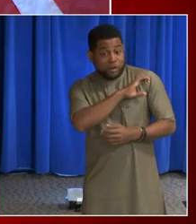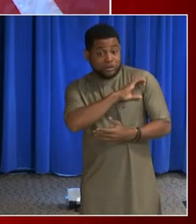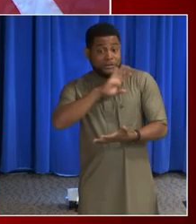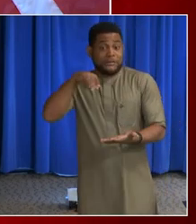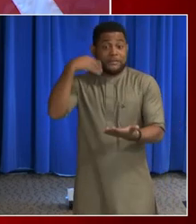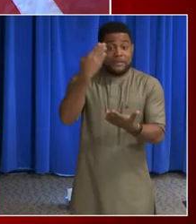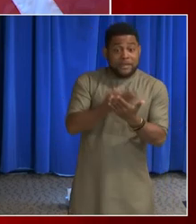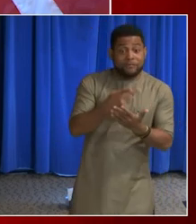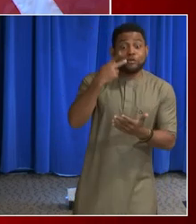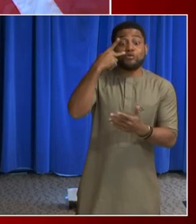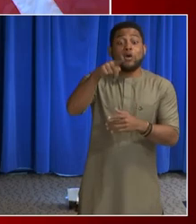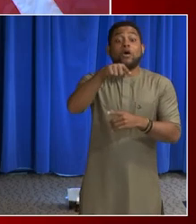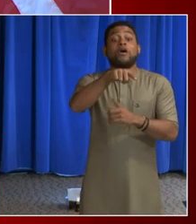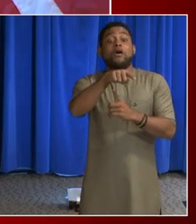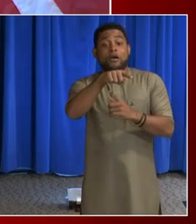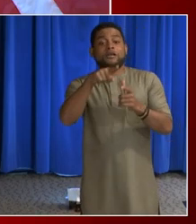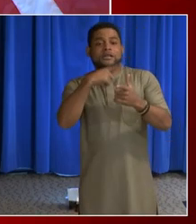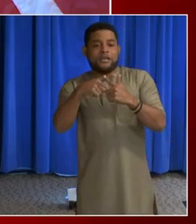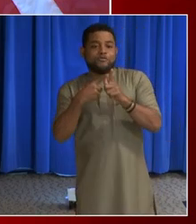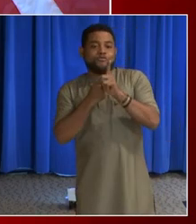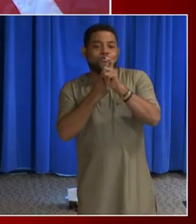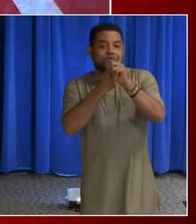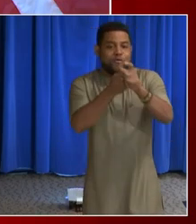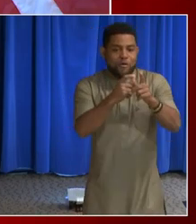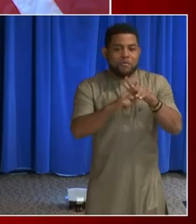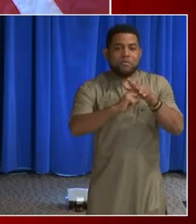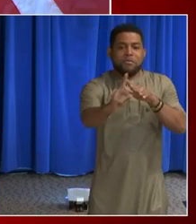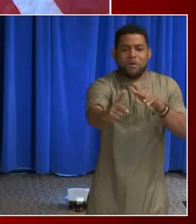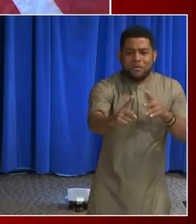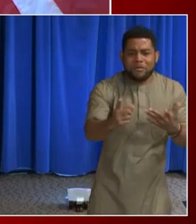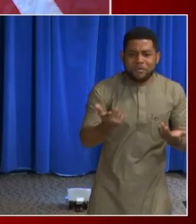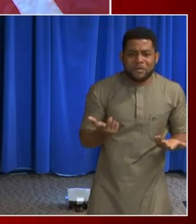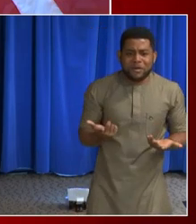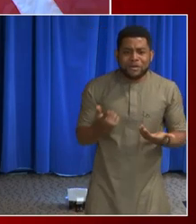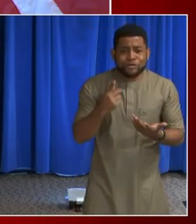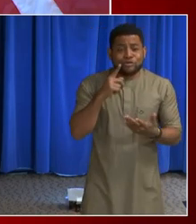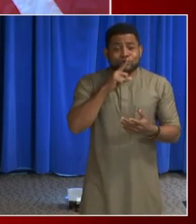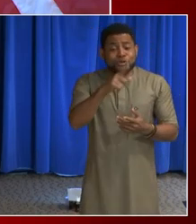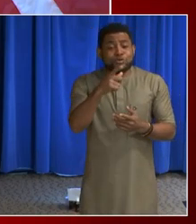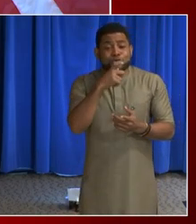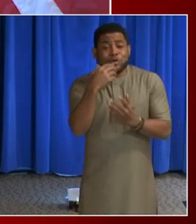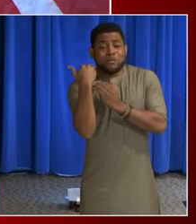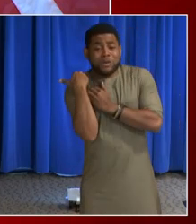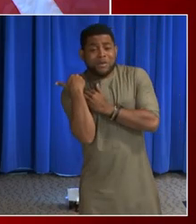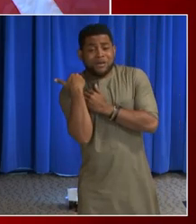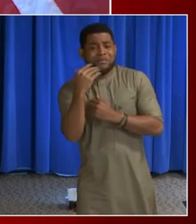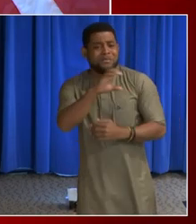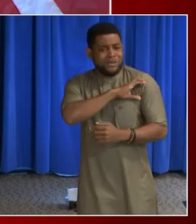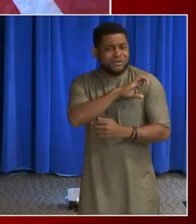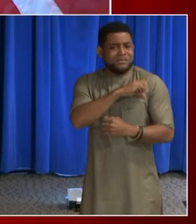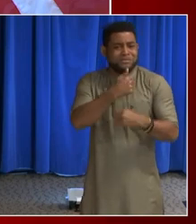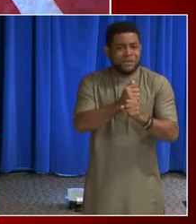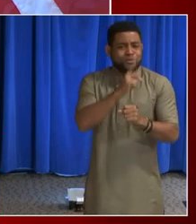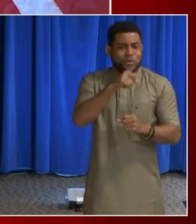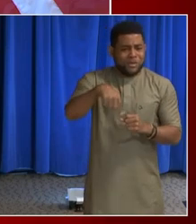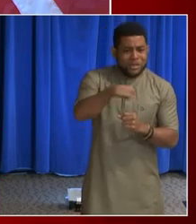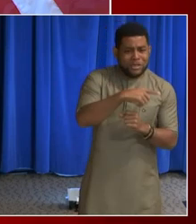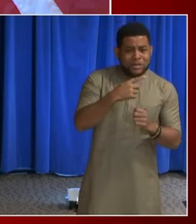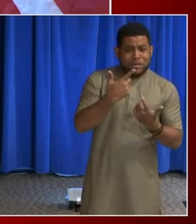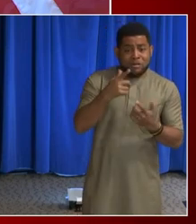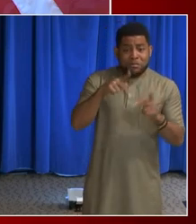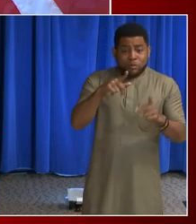scene. And so it is the responsibility of this police department to make sure that people who are using guns in our city